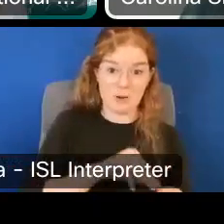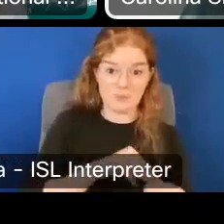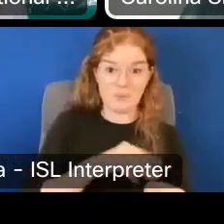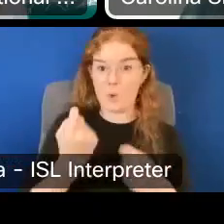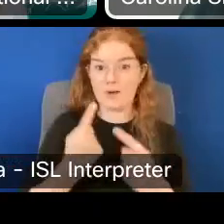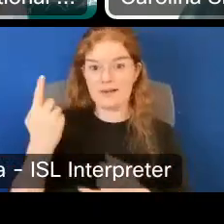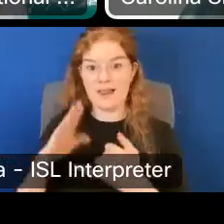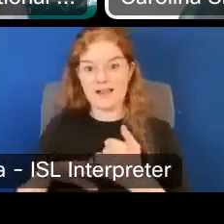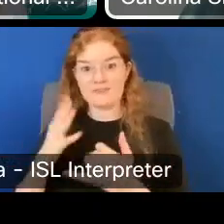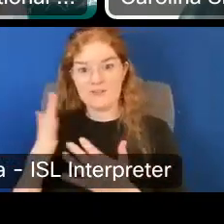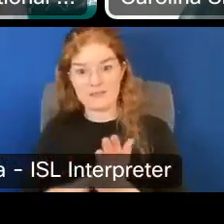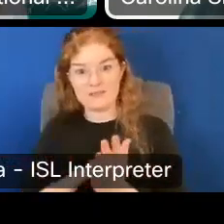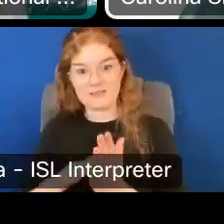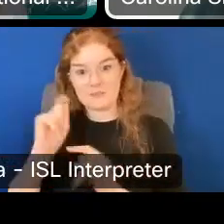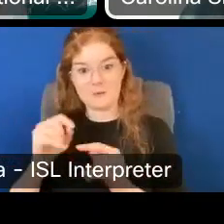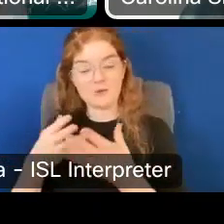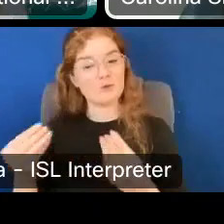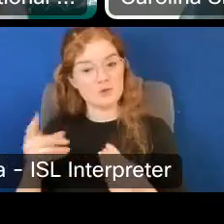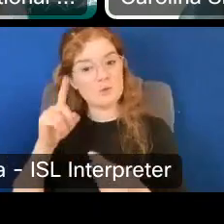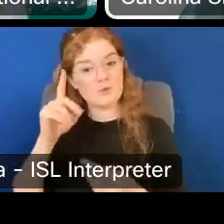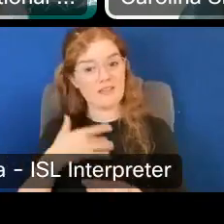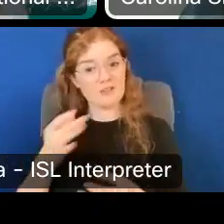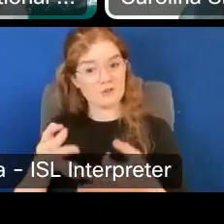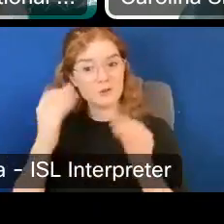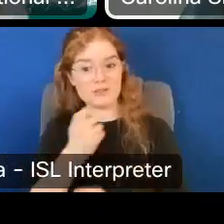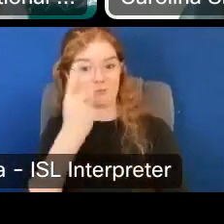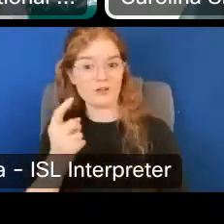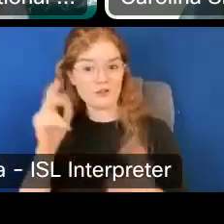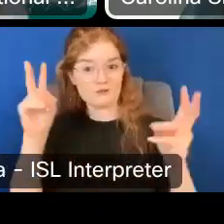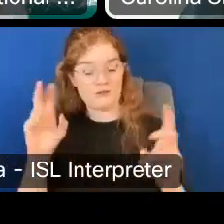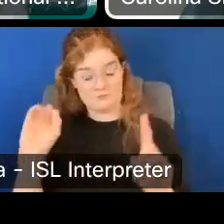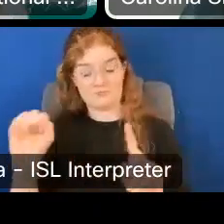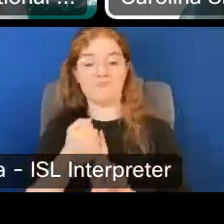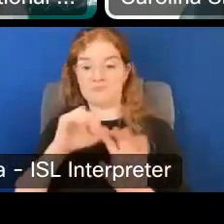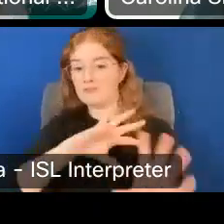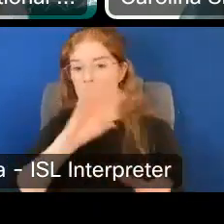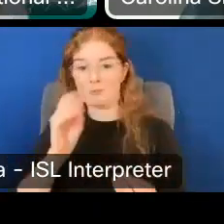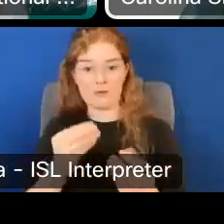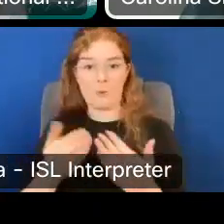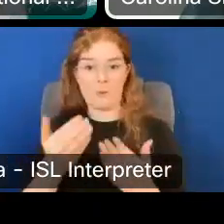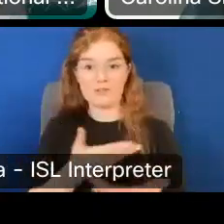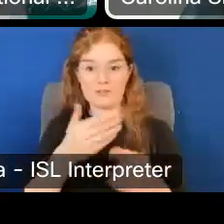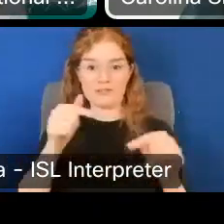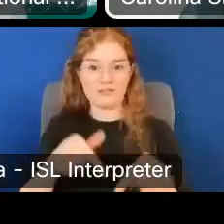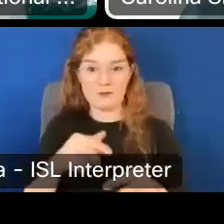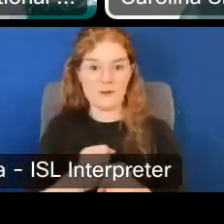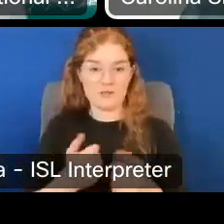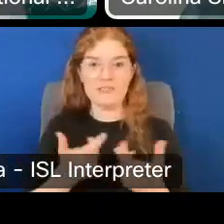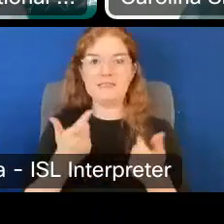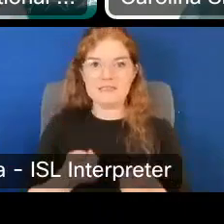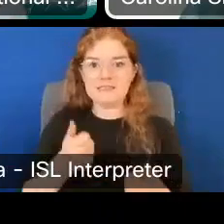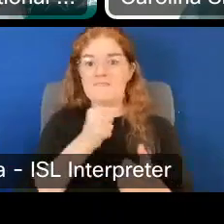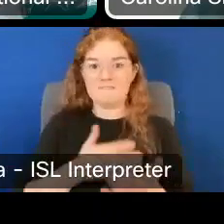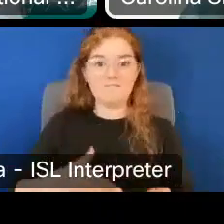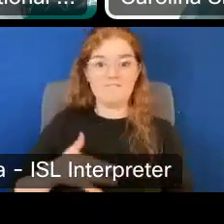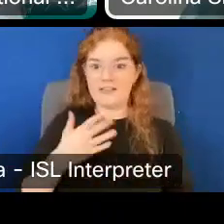5 on the solution. So I think that that's a very good inspirational phrase that really summarizes what we were talking here in terms of like sitting and being uncomfortable